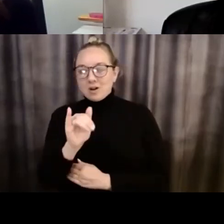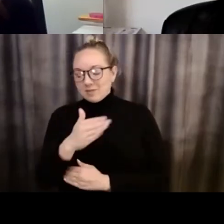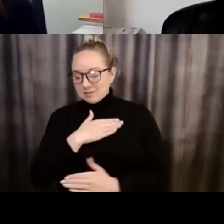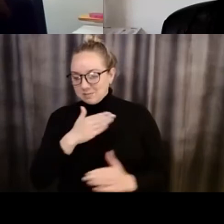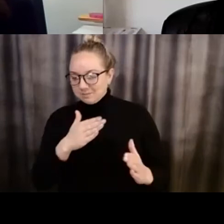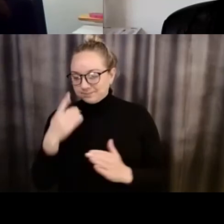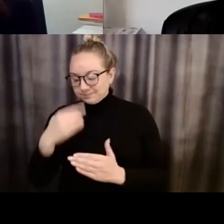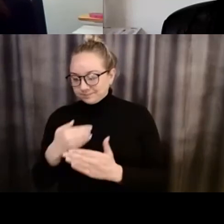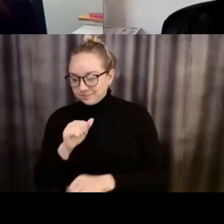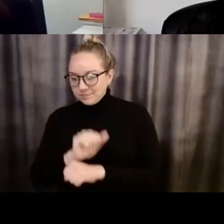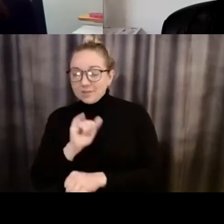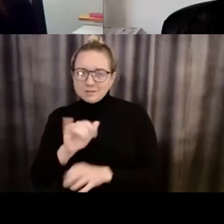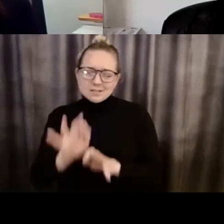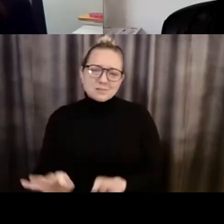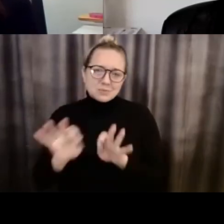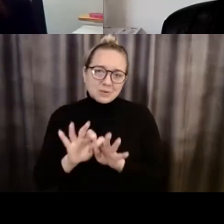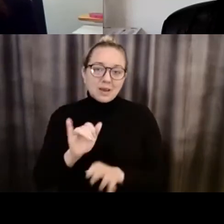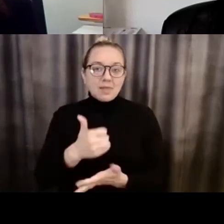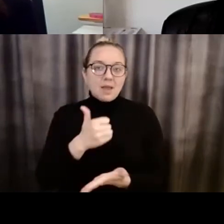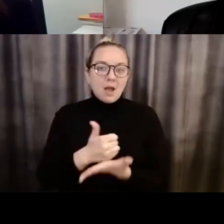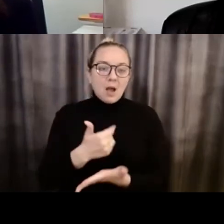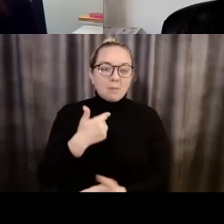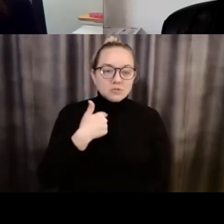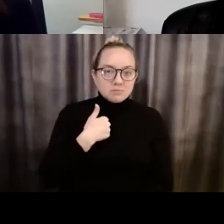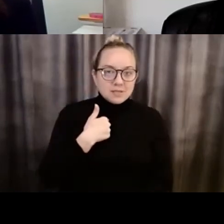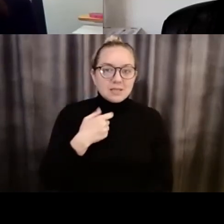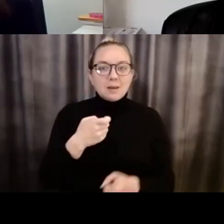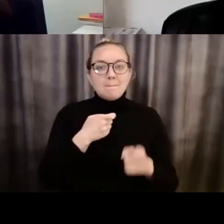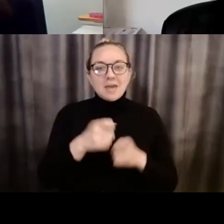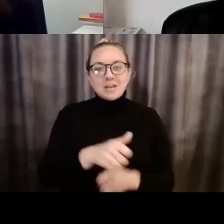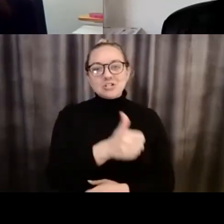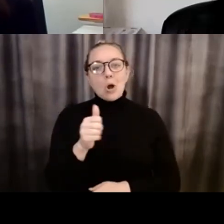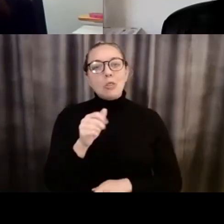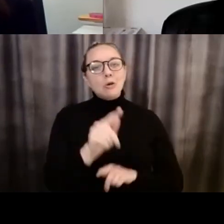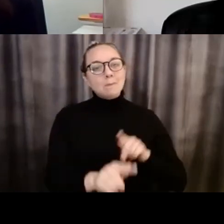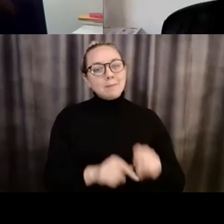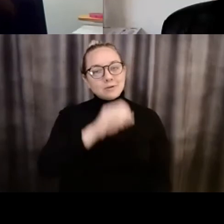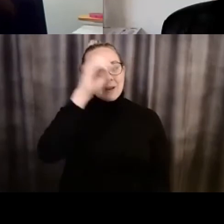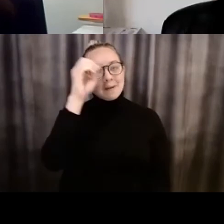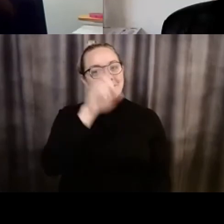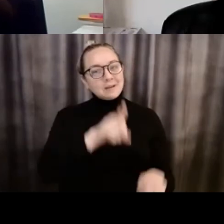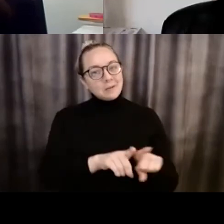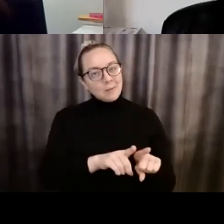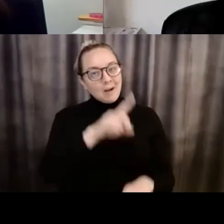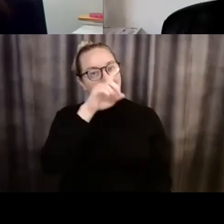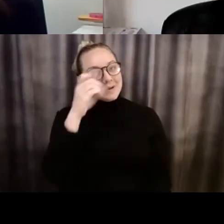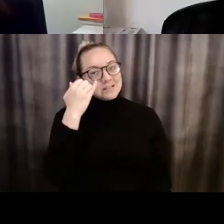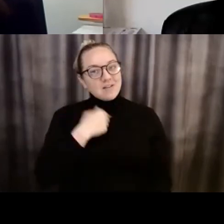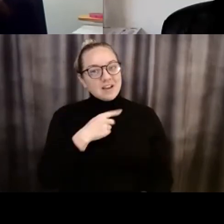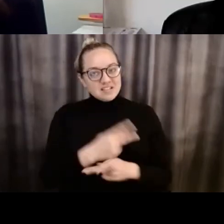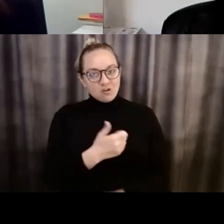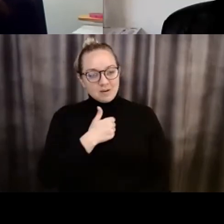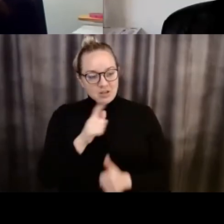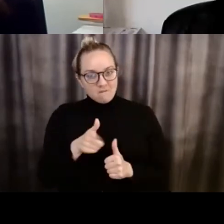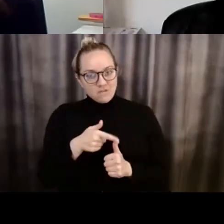this also helps with me managing other people's opinions, because I'm taking care of me. My cup